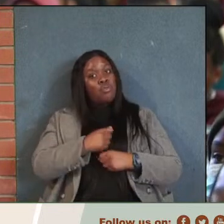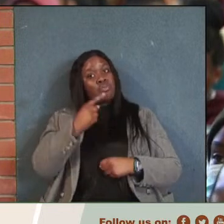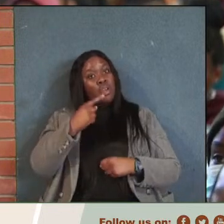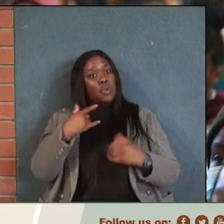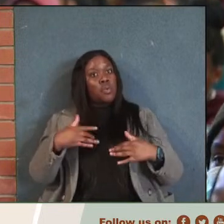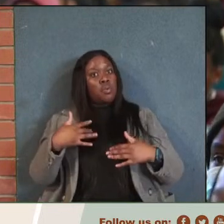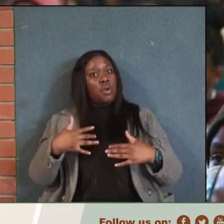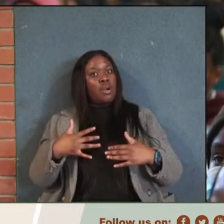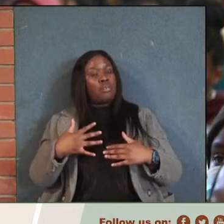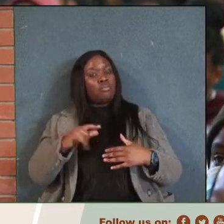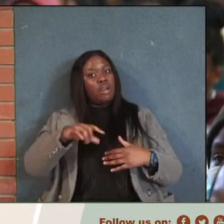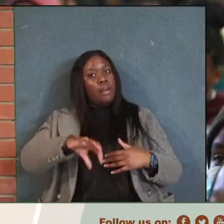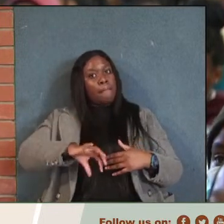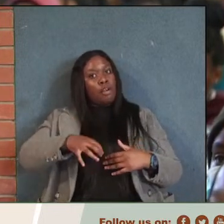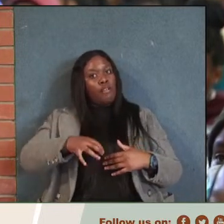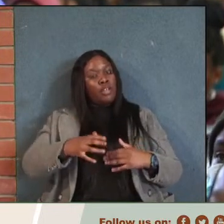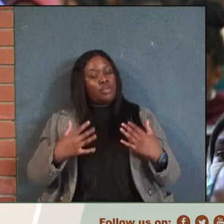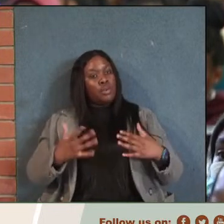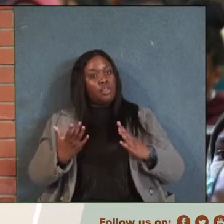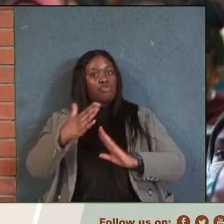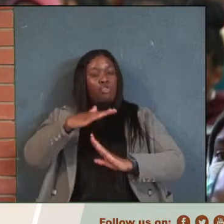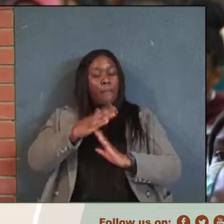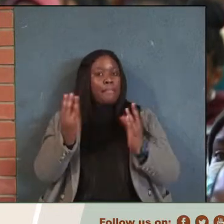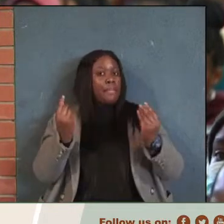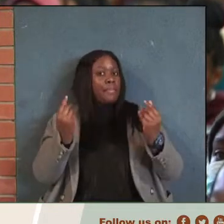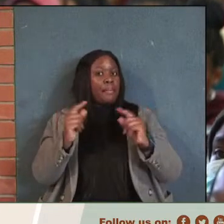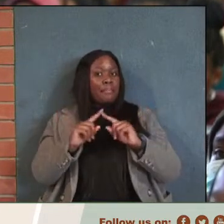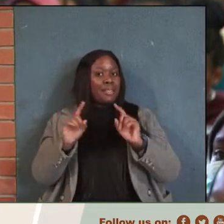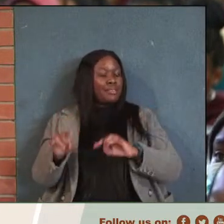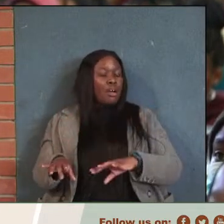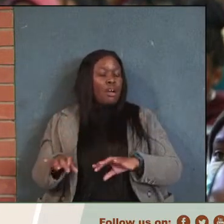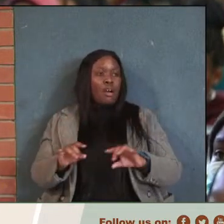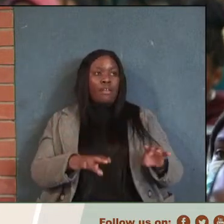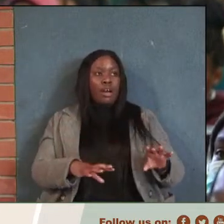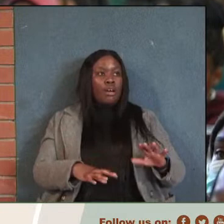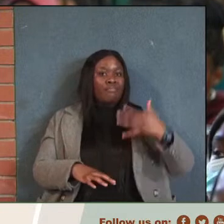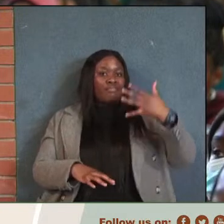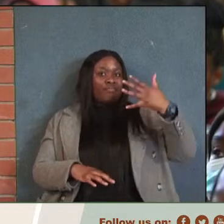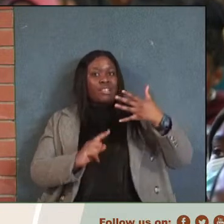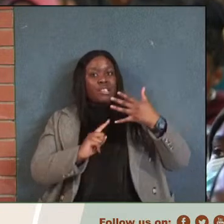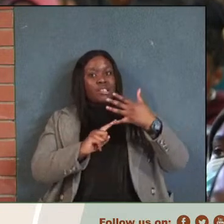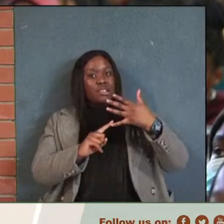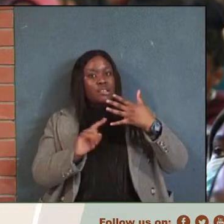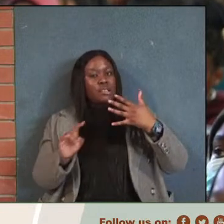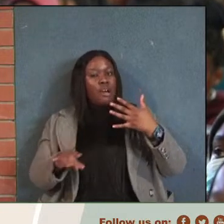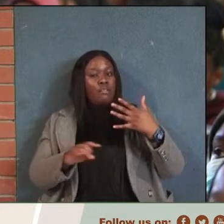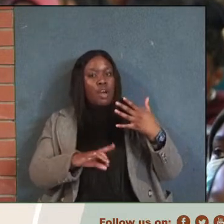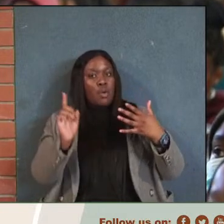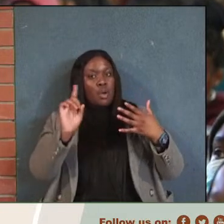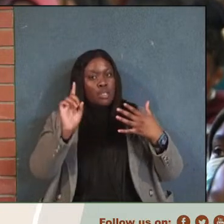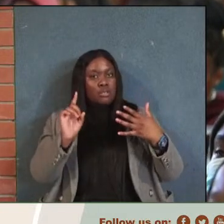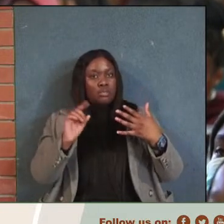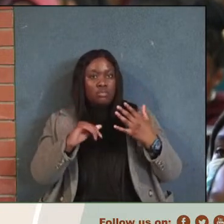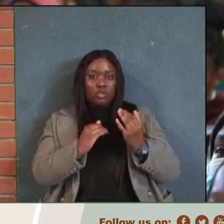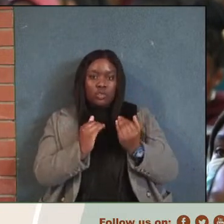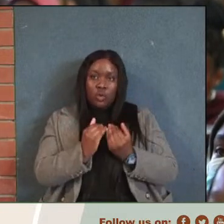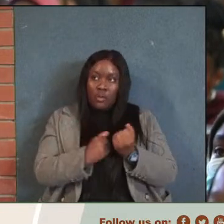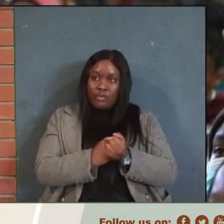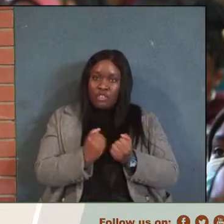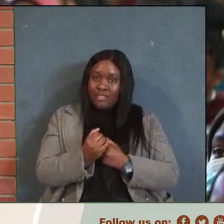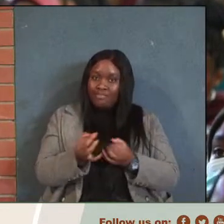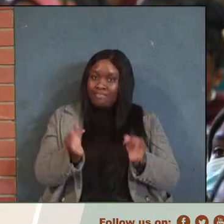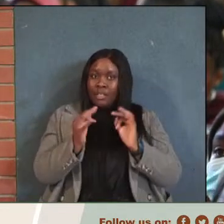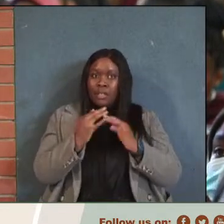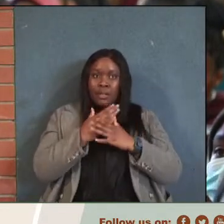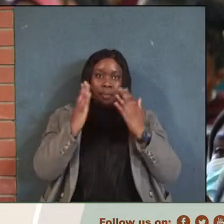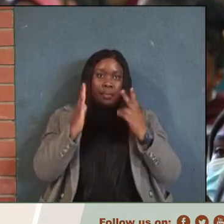in South Africa, it's suffering, it's in the top five of suffering in inadequate school infrastructure and lack